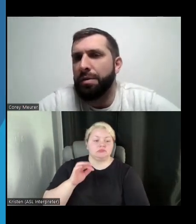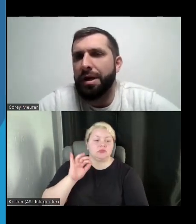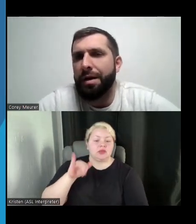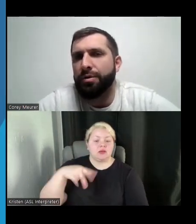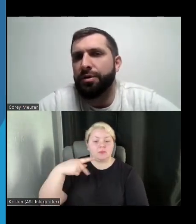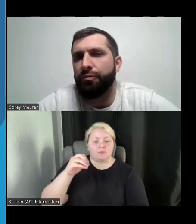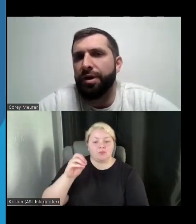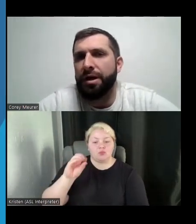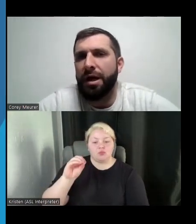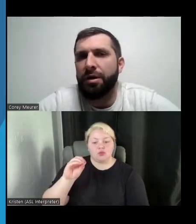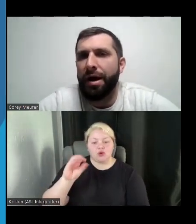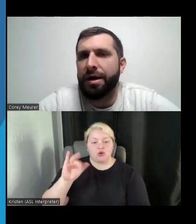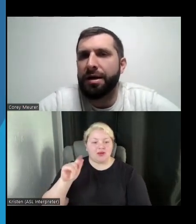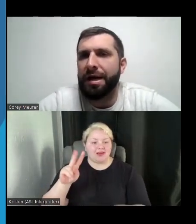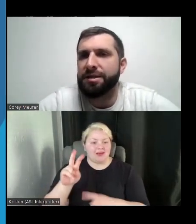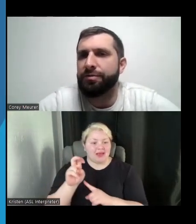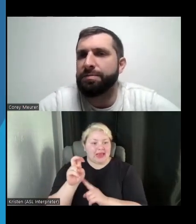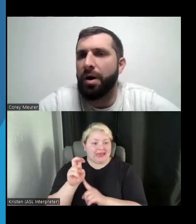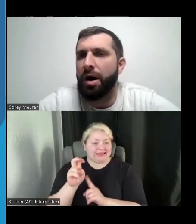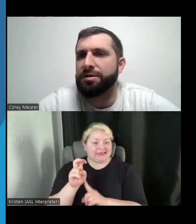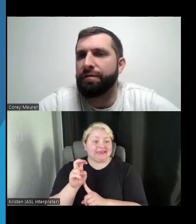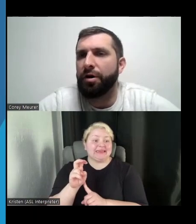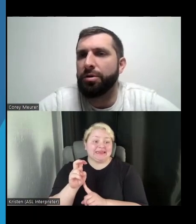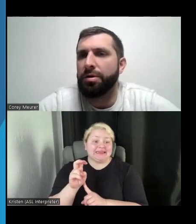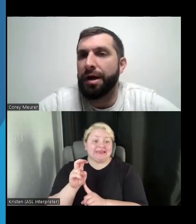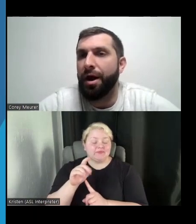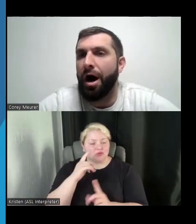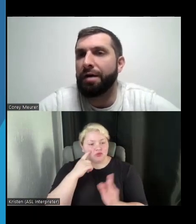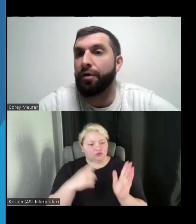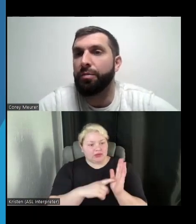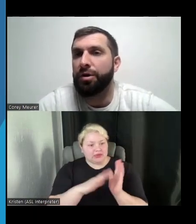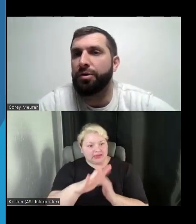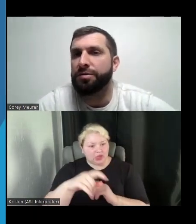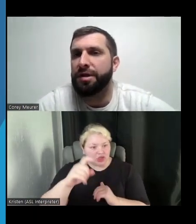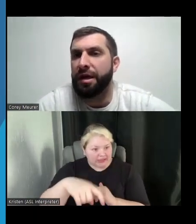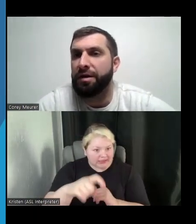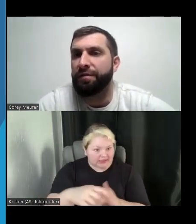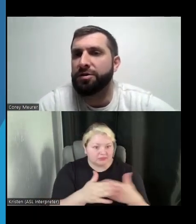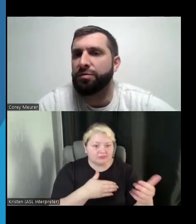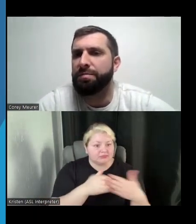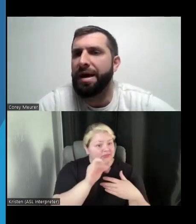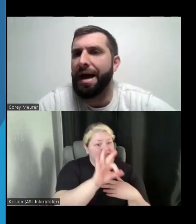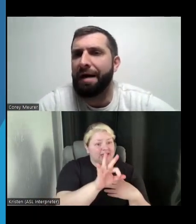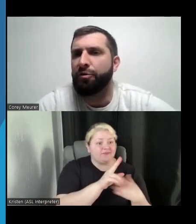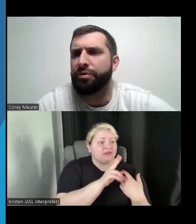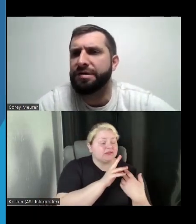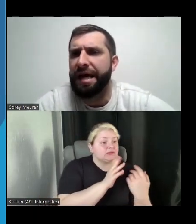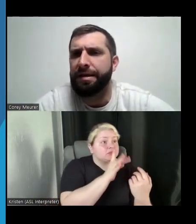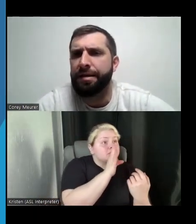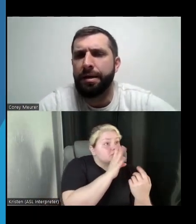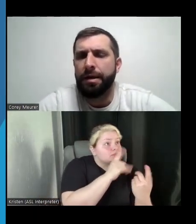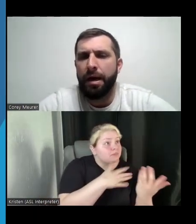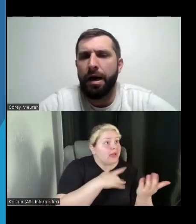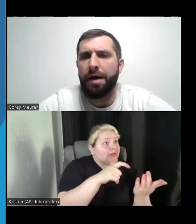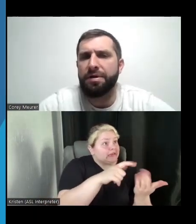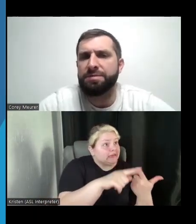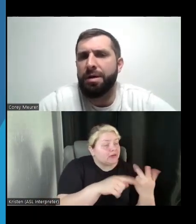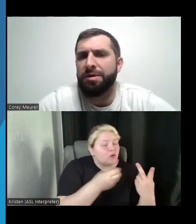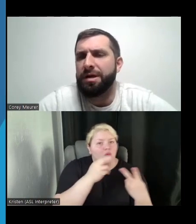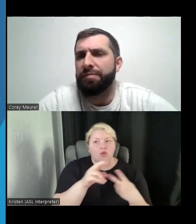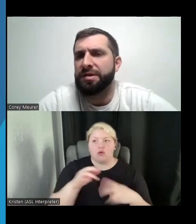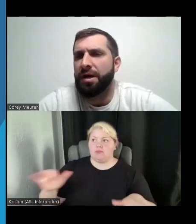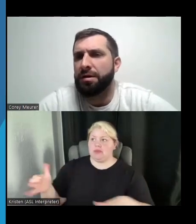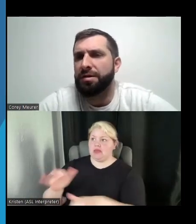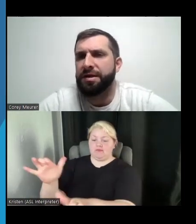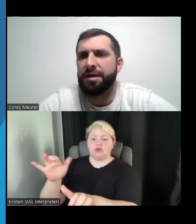proactivity, being able to read and recognize and respond to verbal and nonverbal cues that individuals may have or present. And this